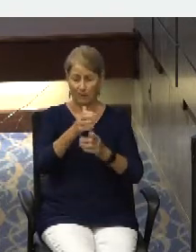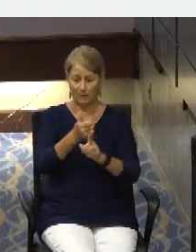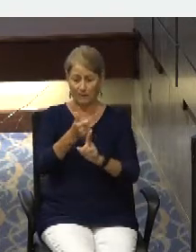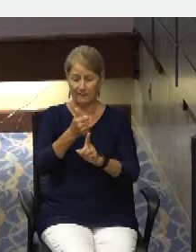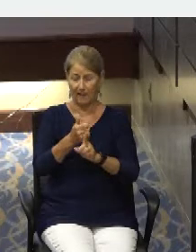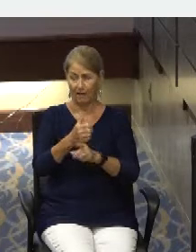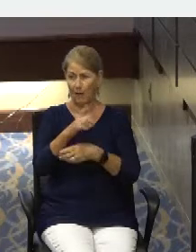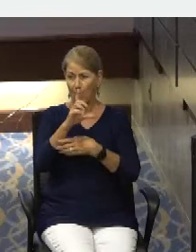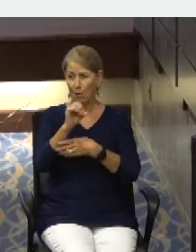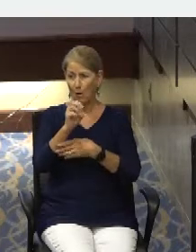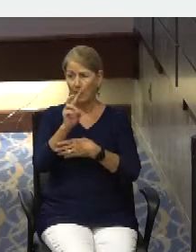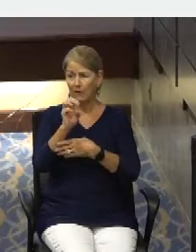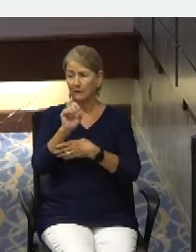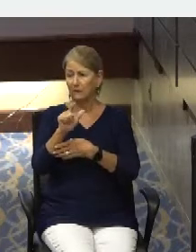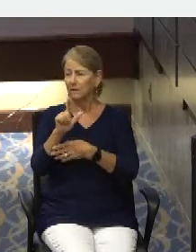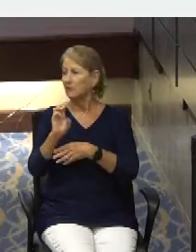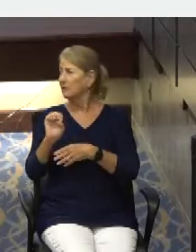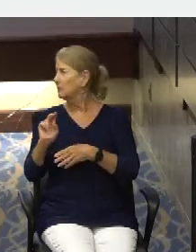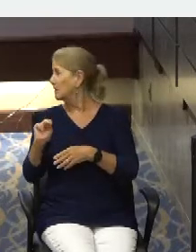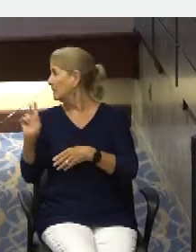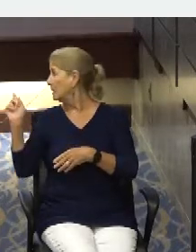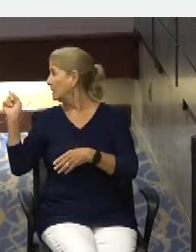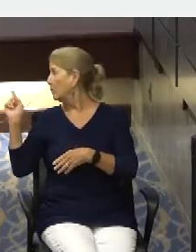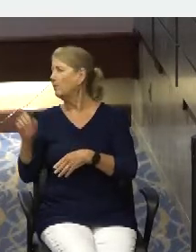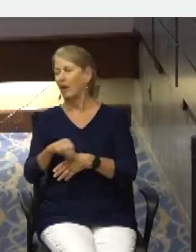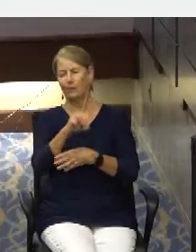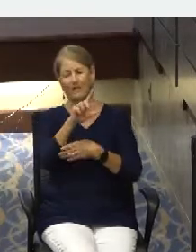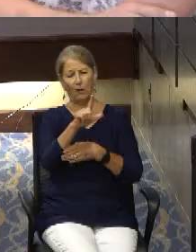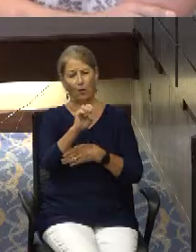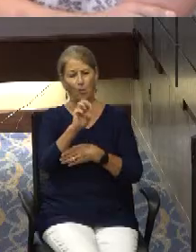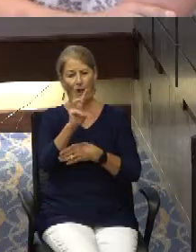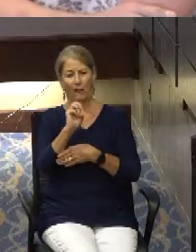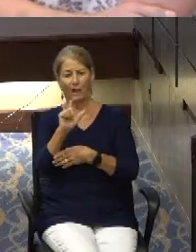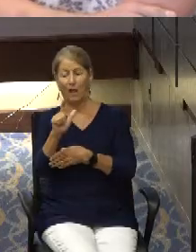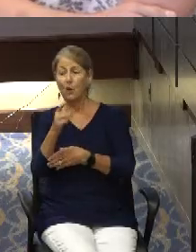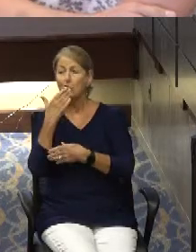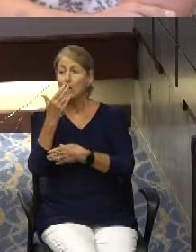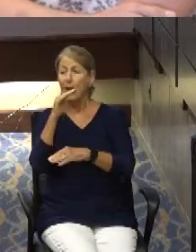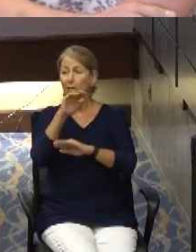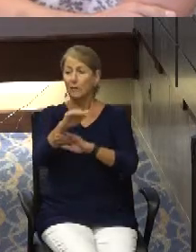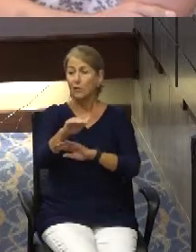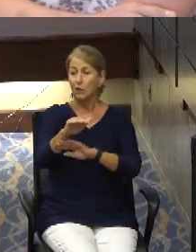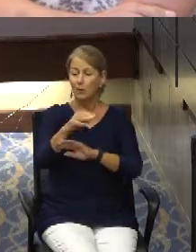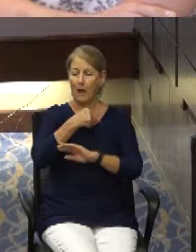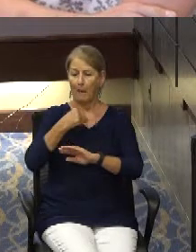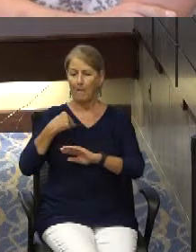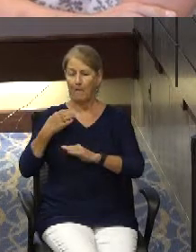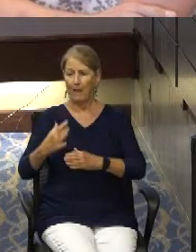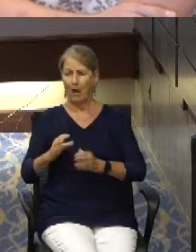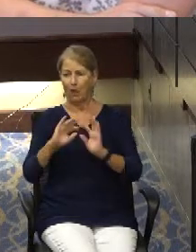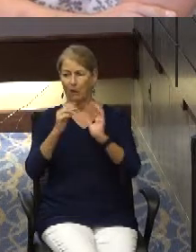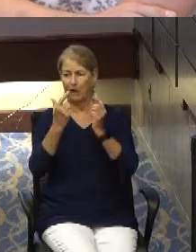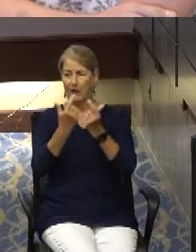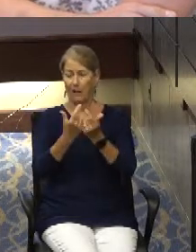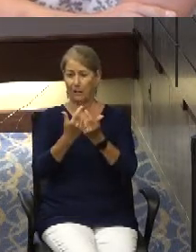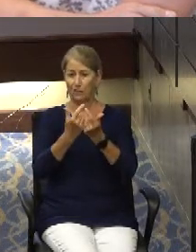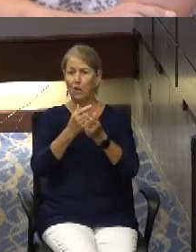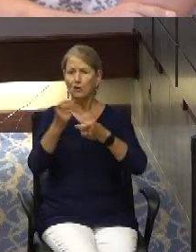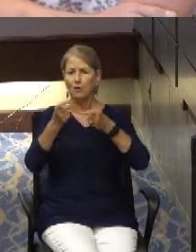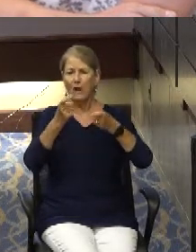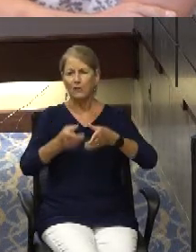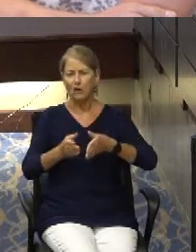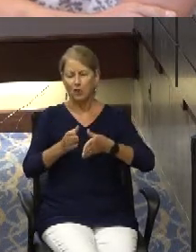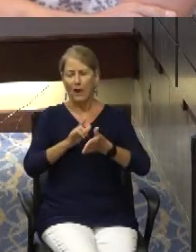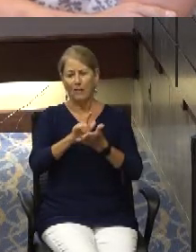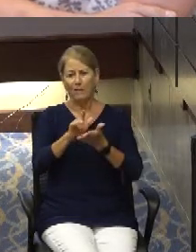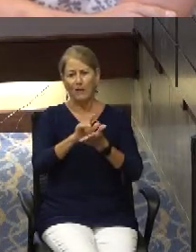don't you take us away? All right. Good afternoon, Mayor, Council. Joel Martinez, Director of Aviation, City of Waco.